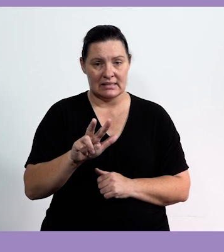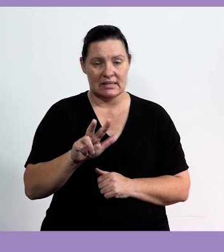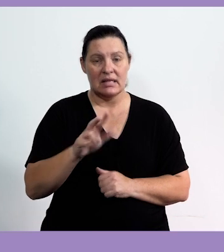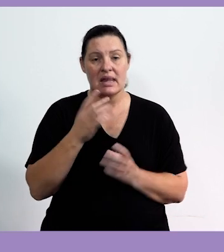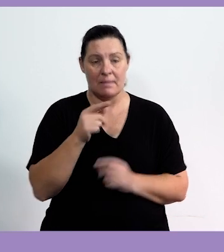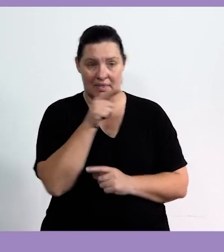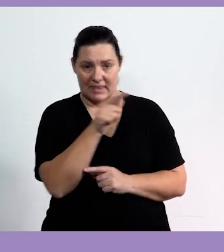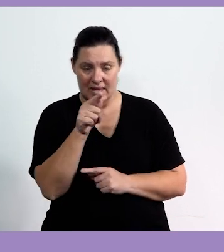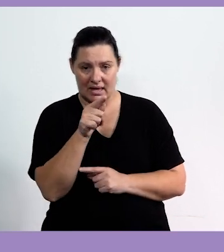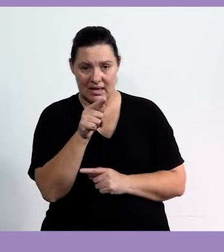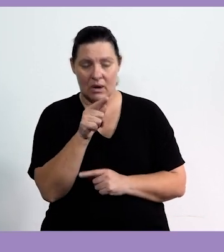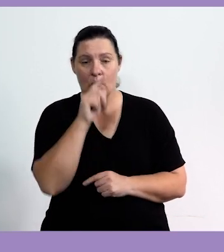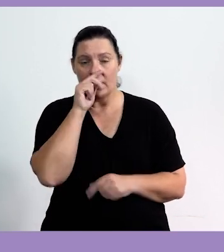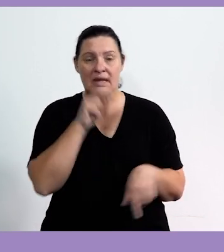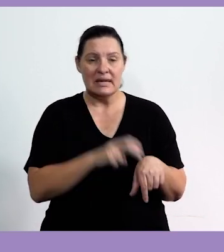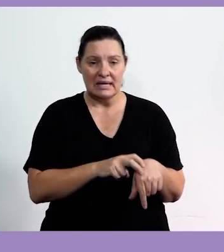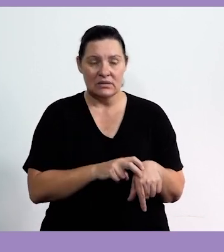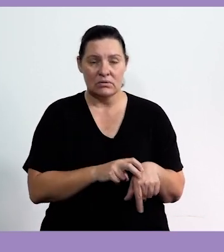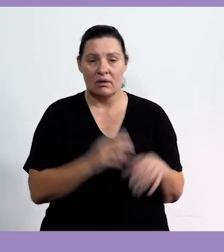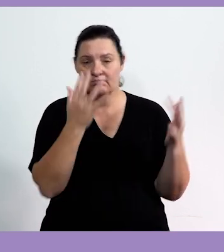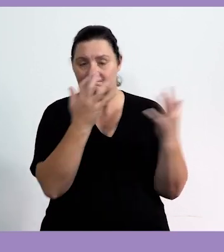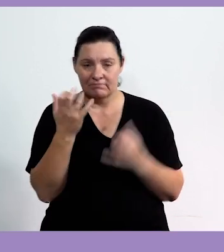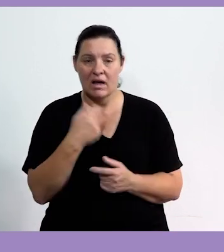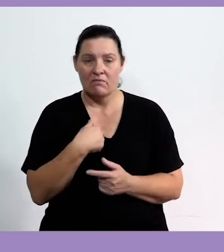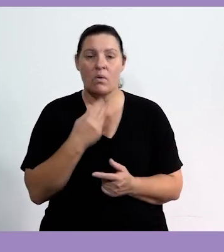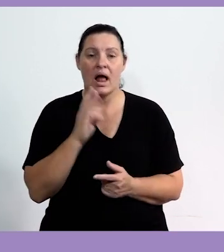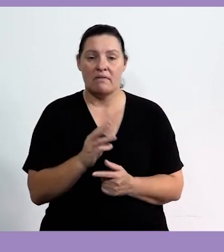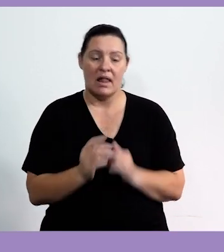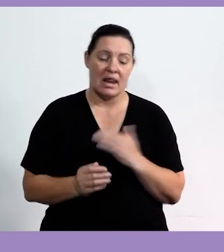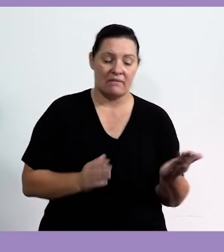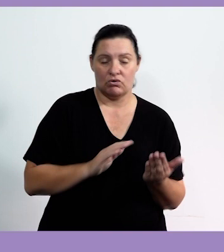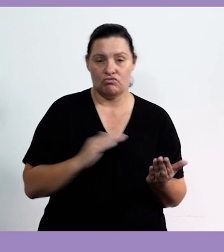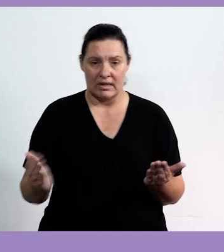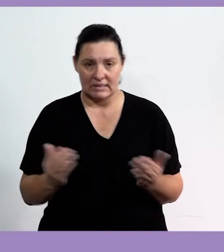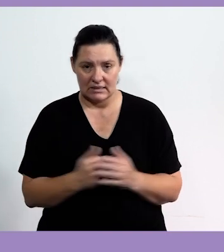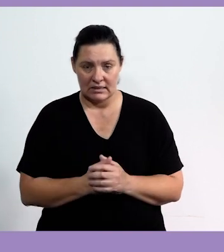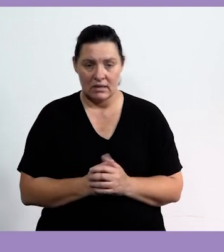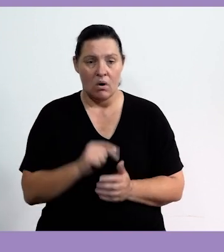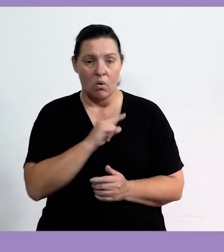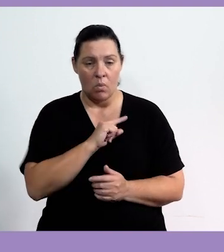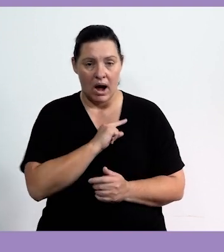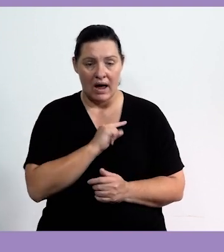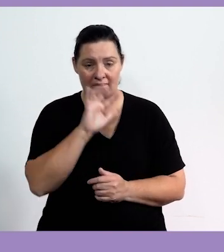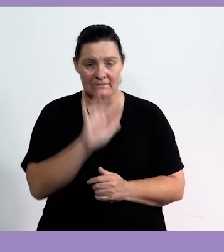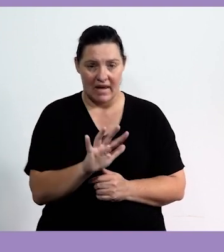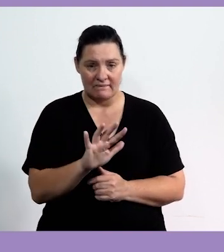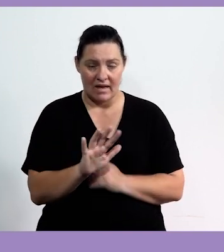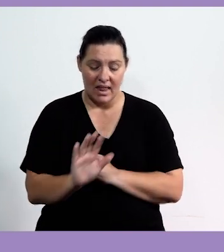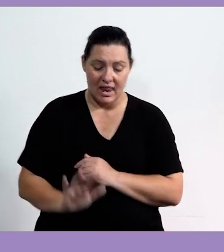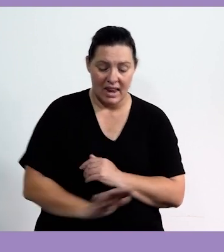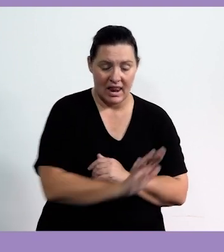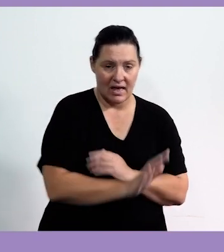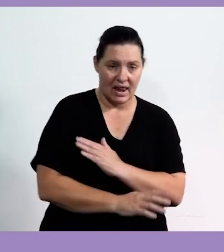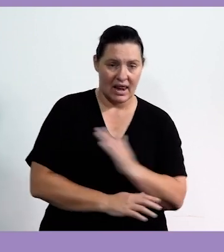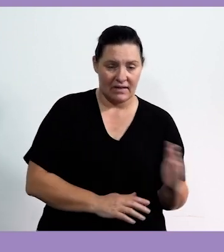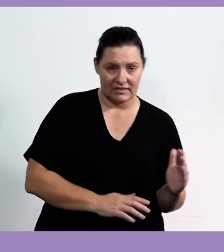5,678, which are those numbers there. But we need to first figure out if we are going to the left or right. So because we are shifting the 5